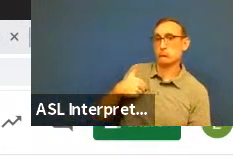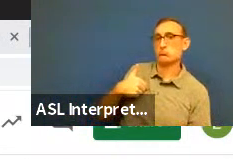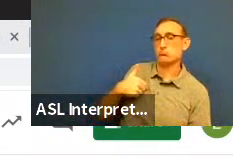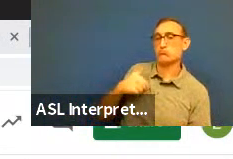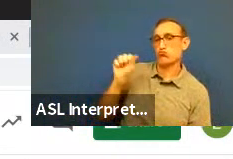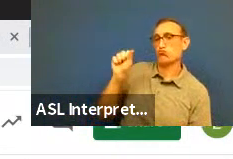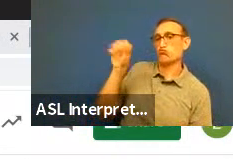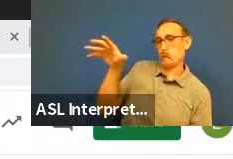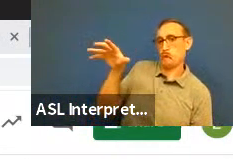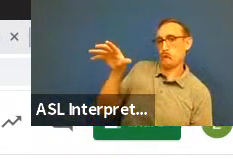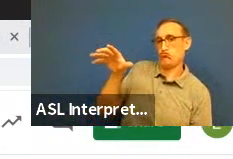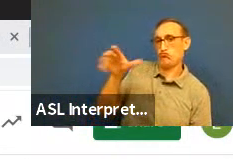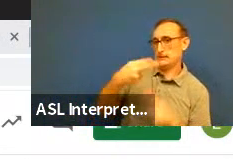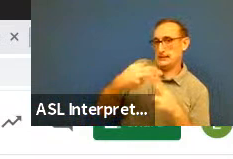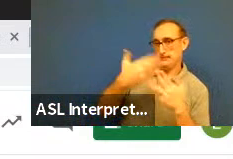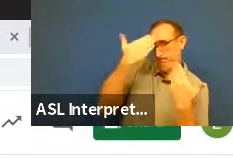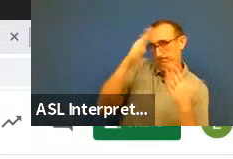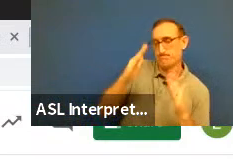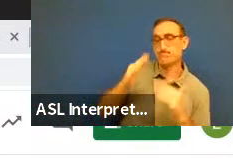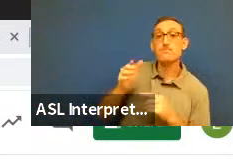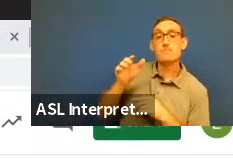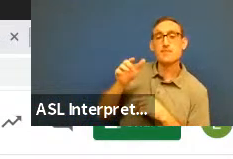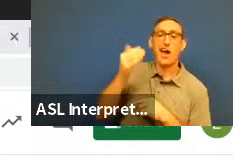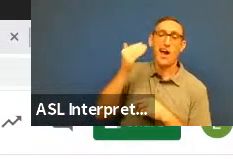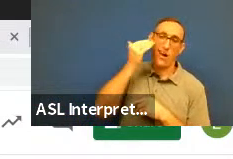understand what they're saying about the money issue, but